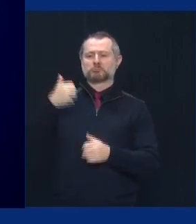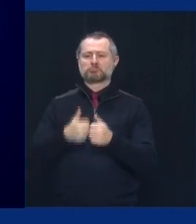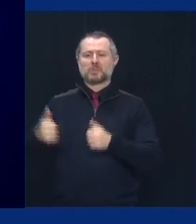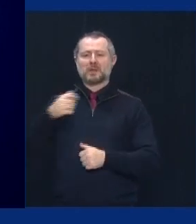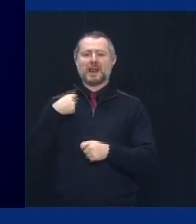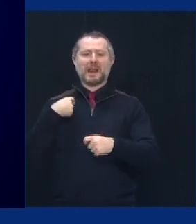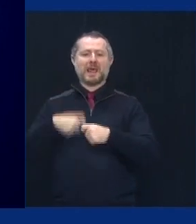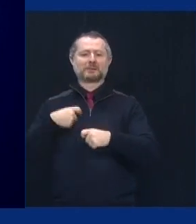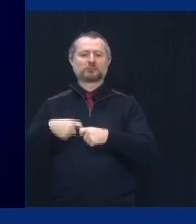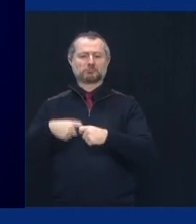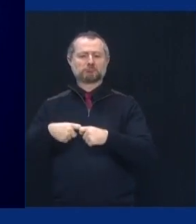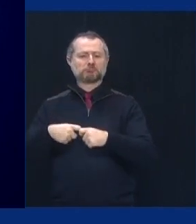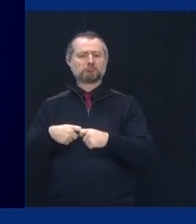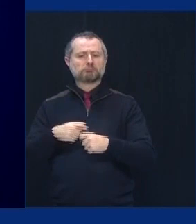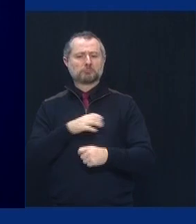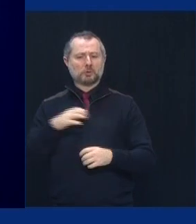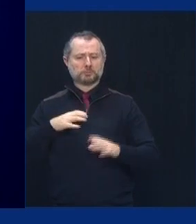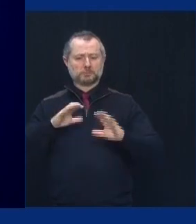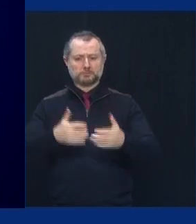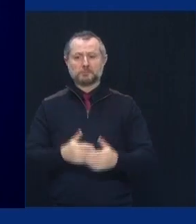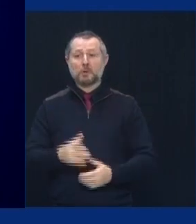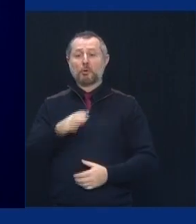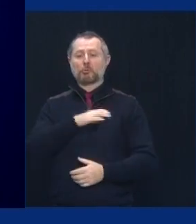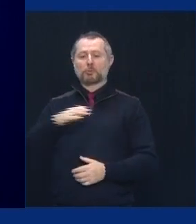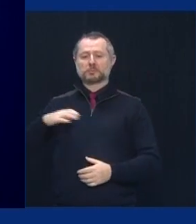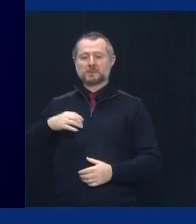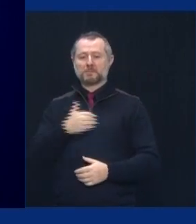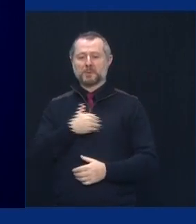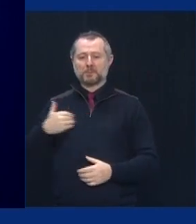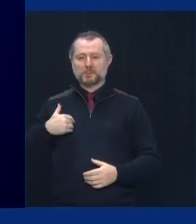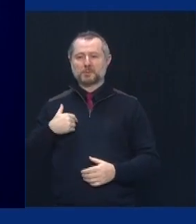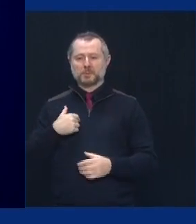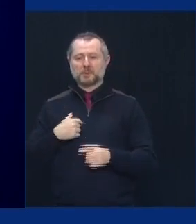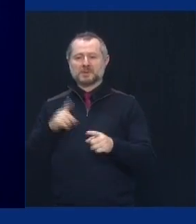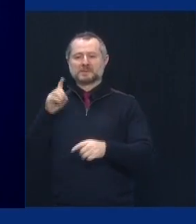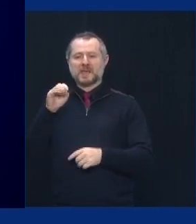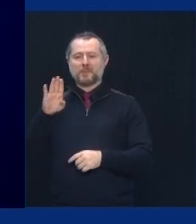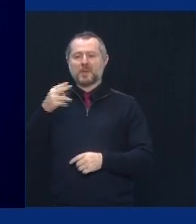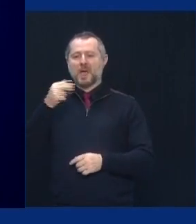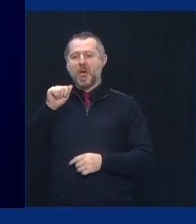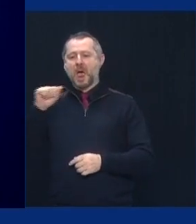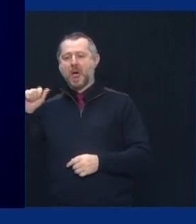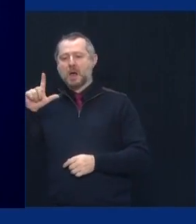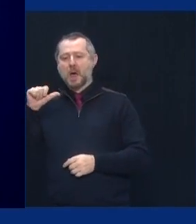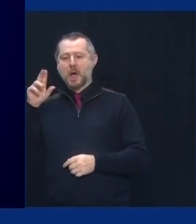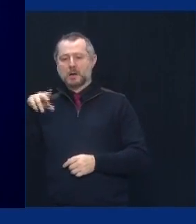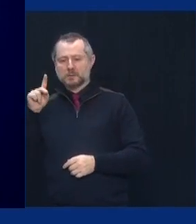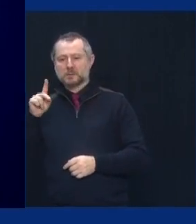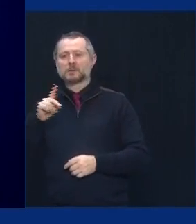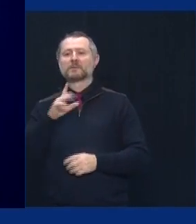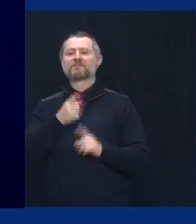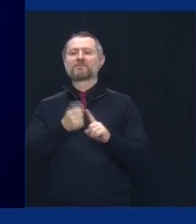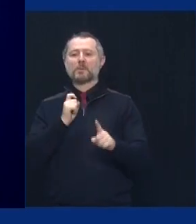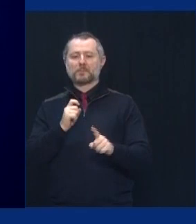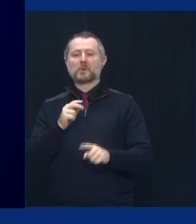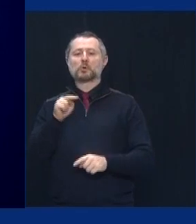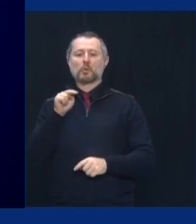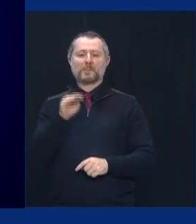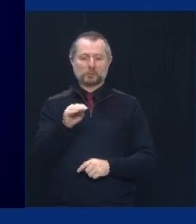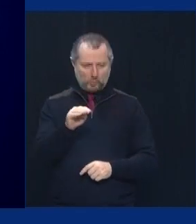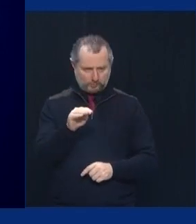Caucus. And we have Congressmember Deb Haaland from the great state of New Mexico. I was speaking with your